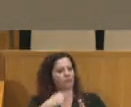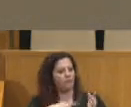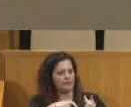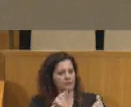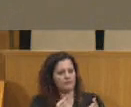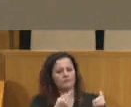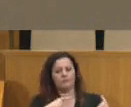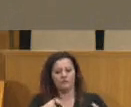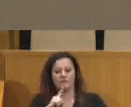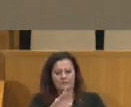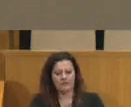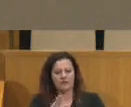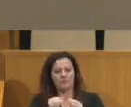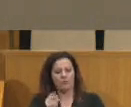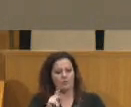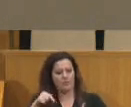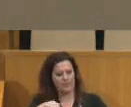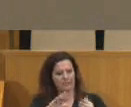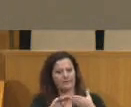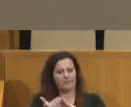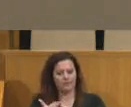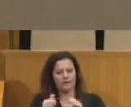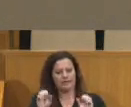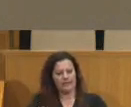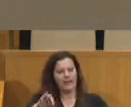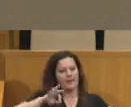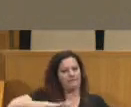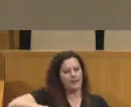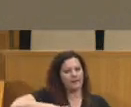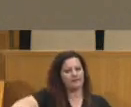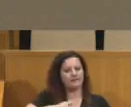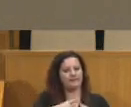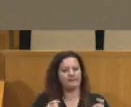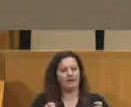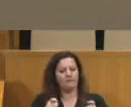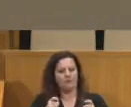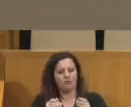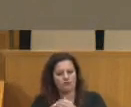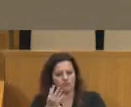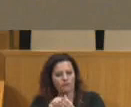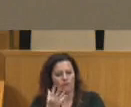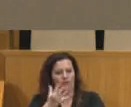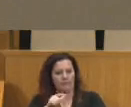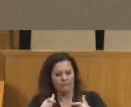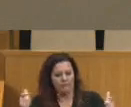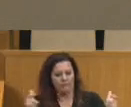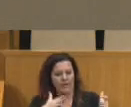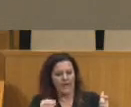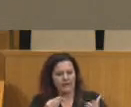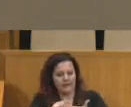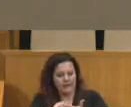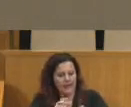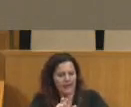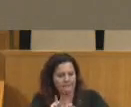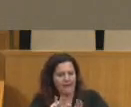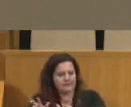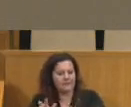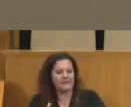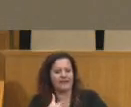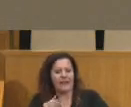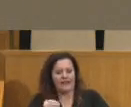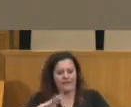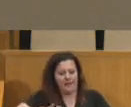I knew all three of them to some extent before we got on council together, but there is no better way to really get to know somebody than to serve 2 years in elected office with